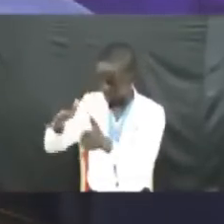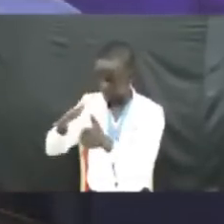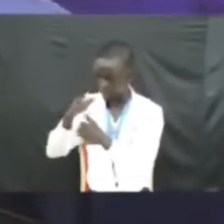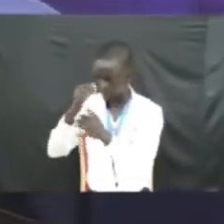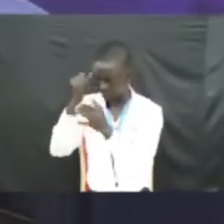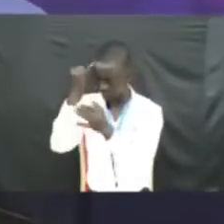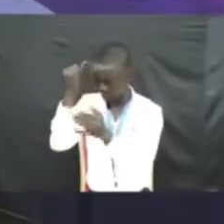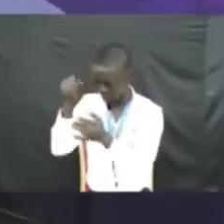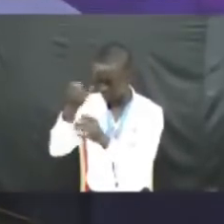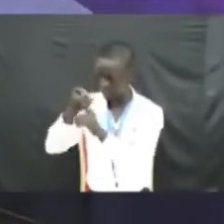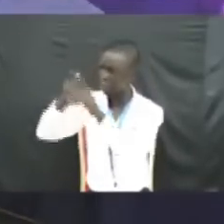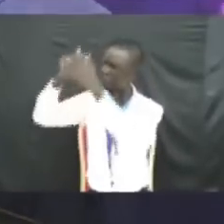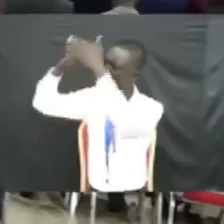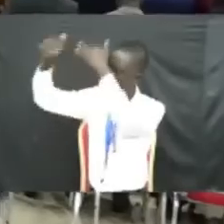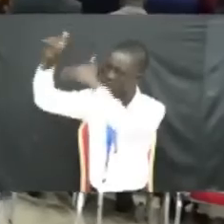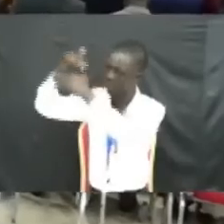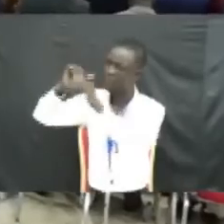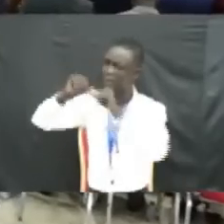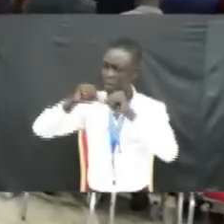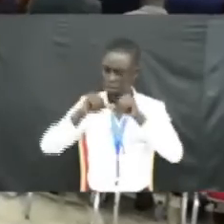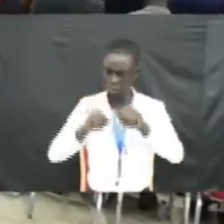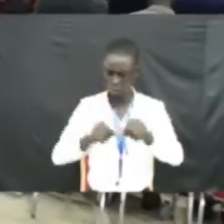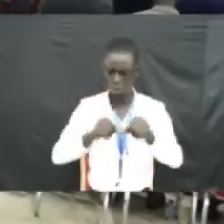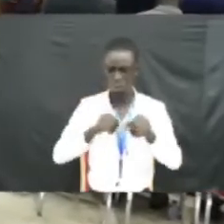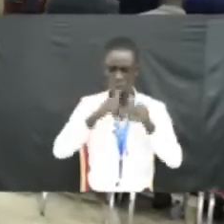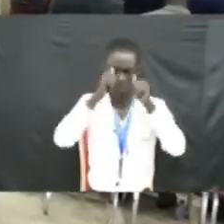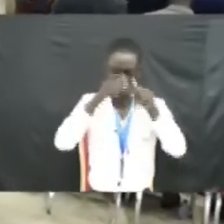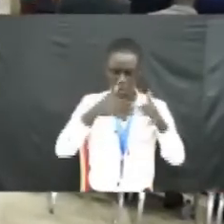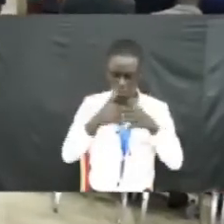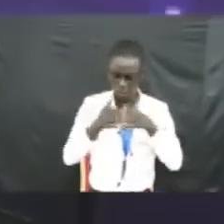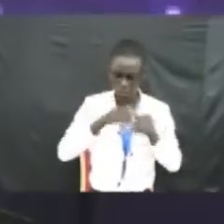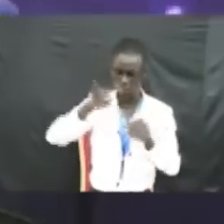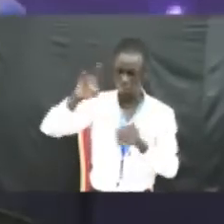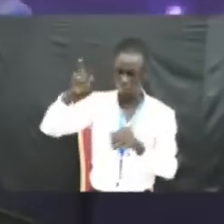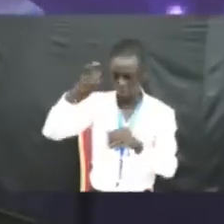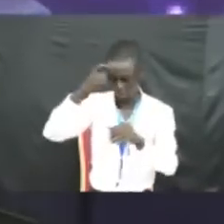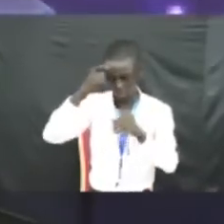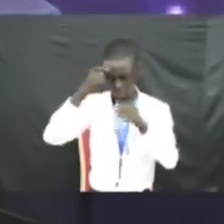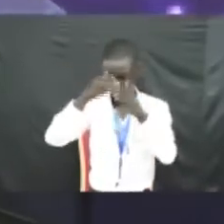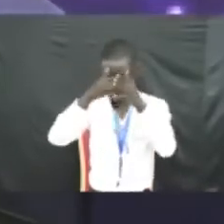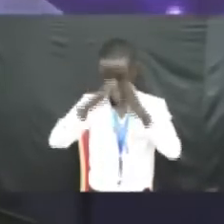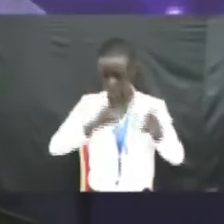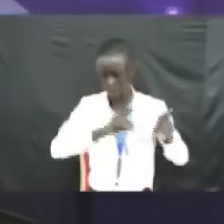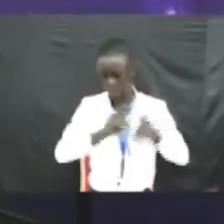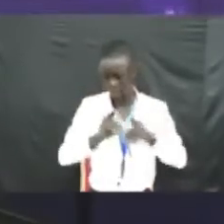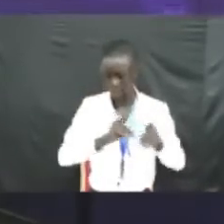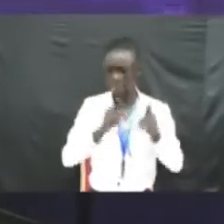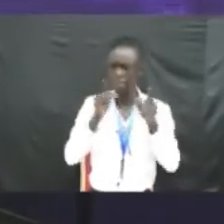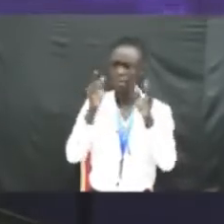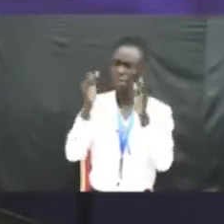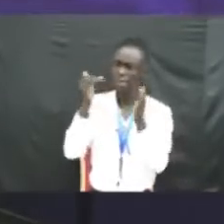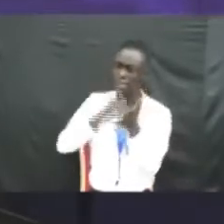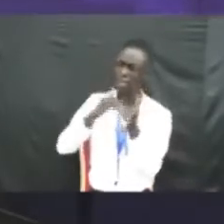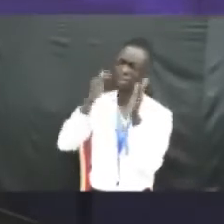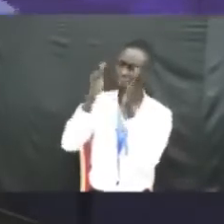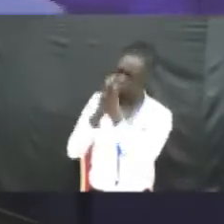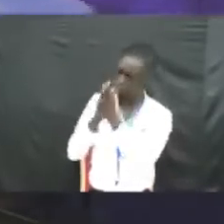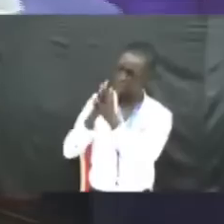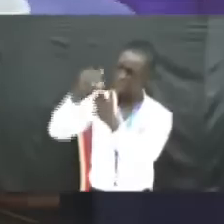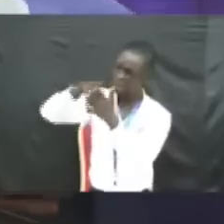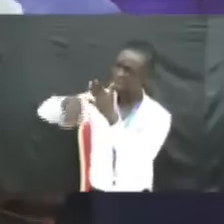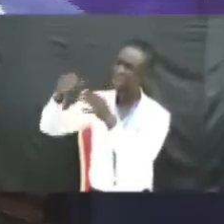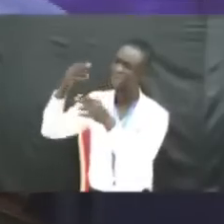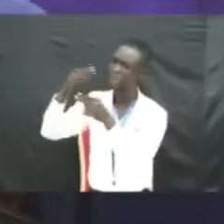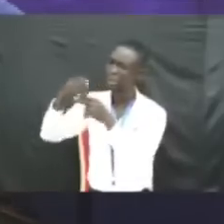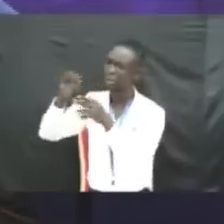heaven and continue to bless their efforts in Jesus' name. We are praying Lord in the name of Jesus, but you will knit